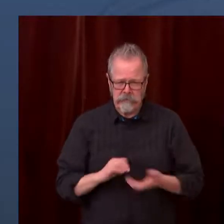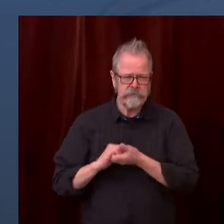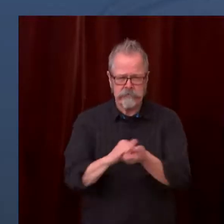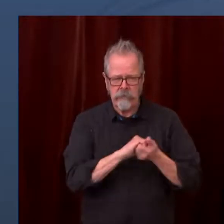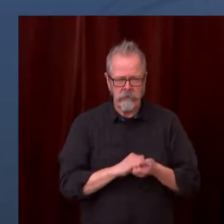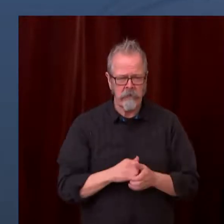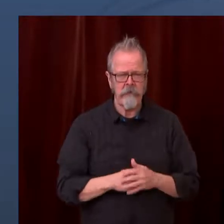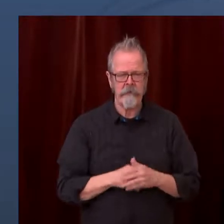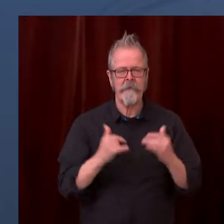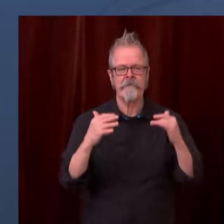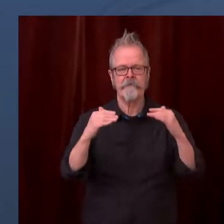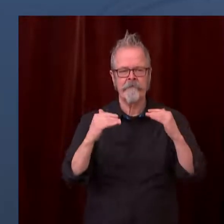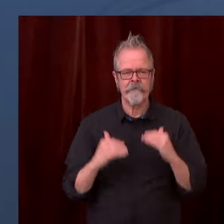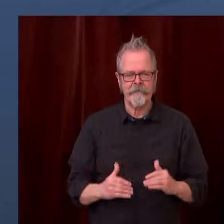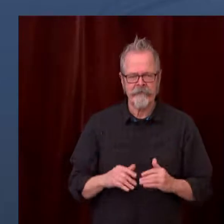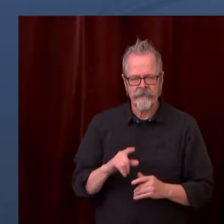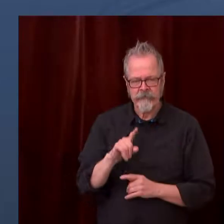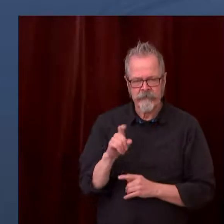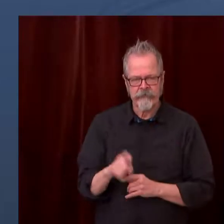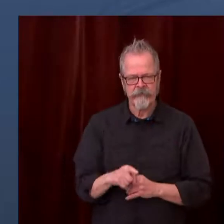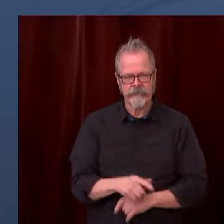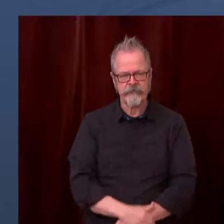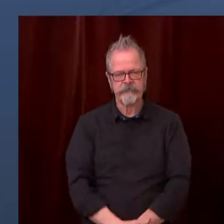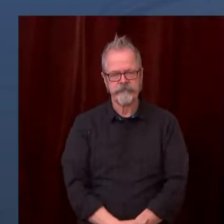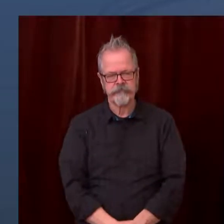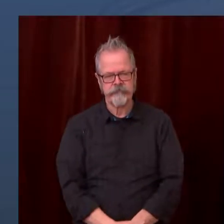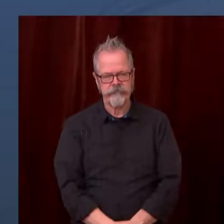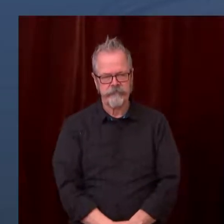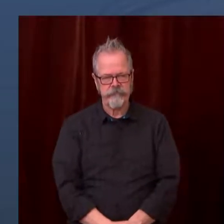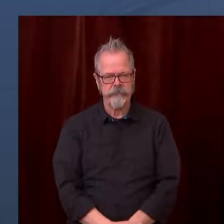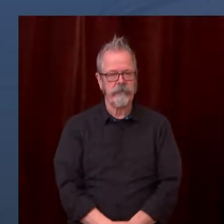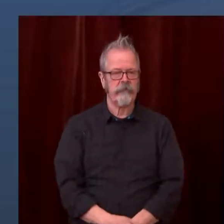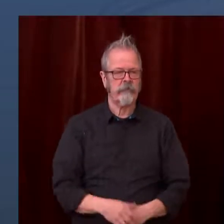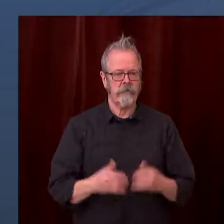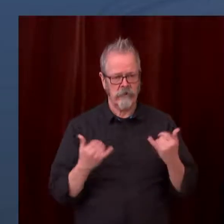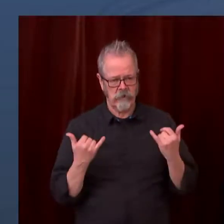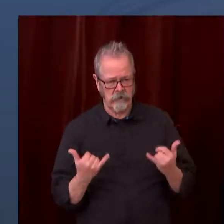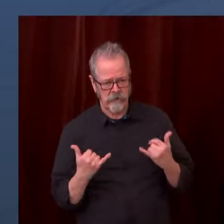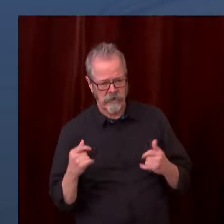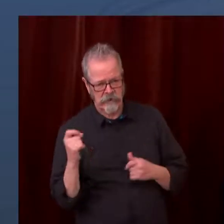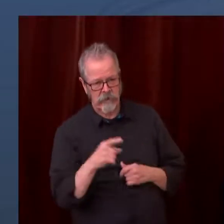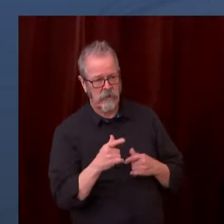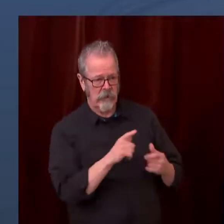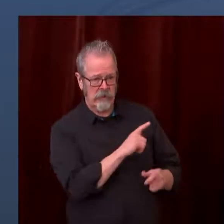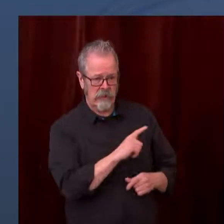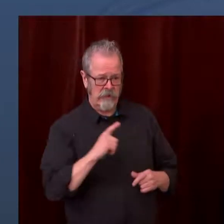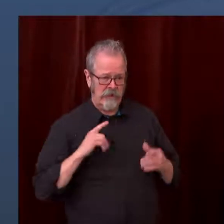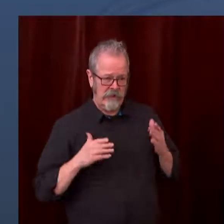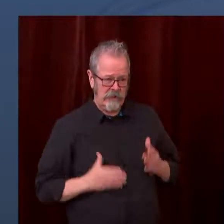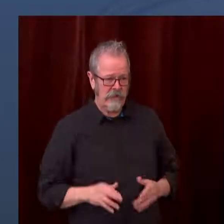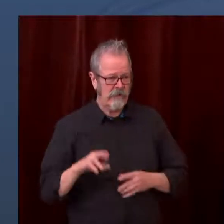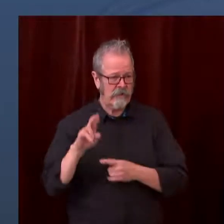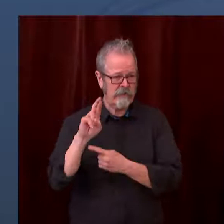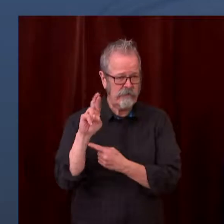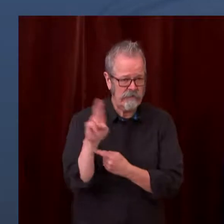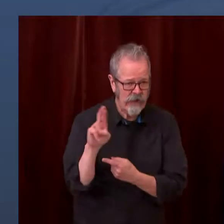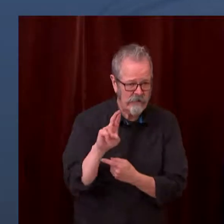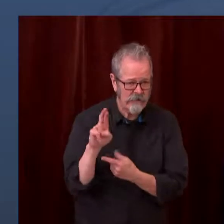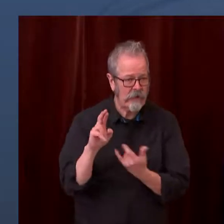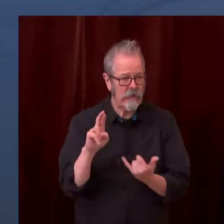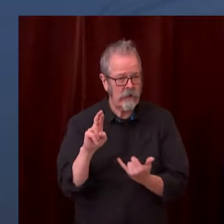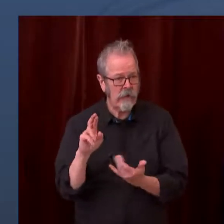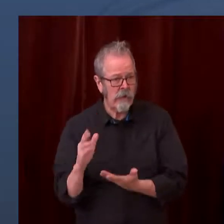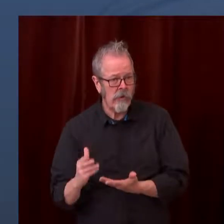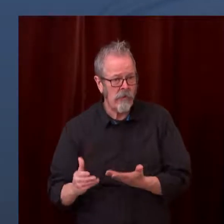Today, Republicans in the state legislature put forth their version of what they want to see for reopening, which included things like decision-making at a county